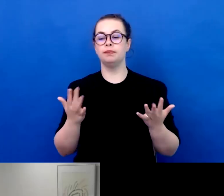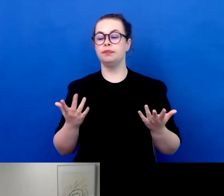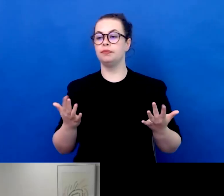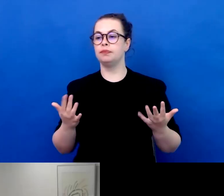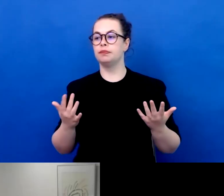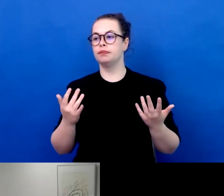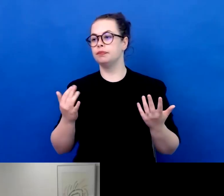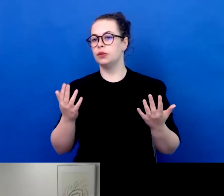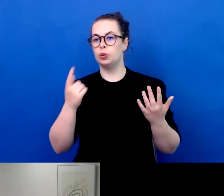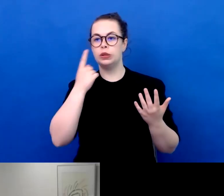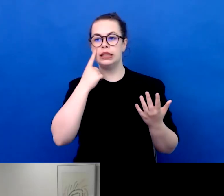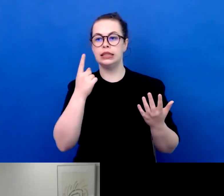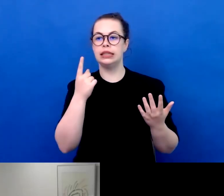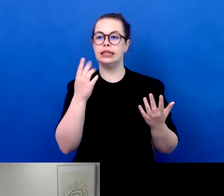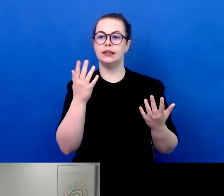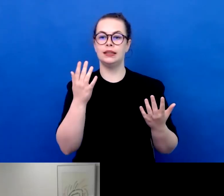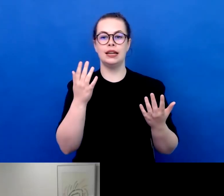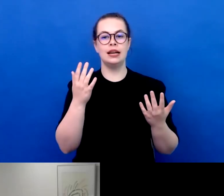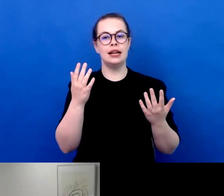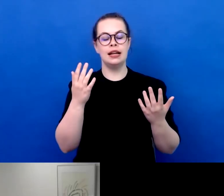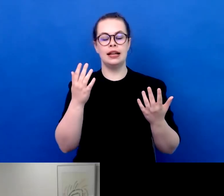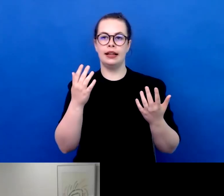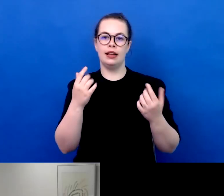instances of that in grammatism.